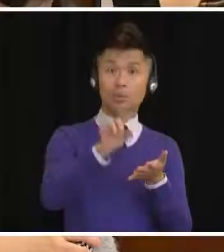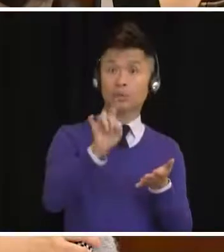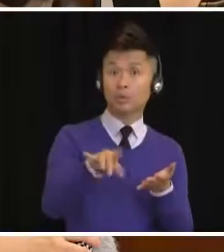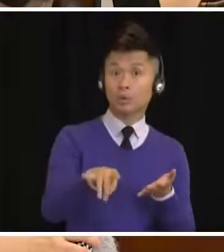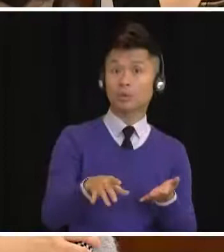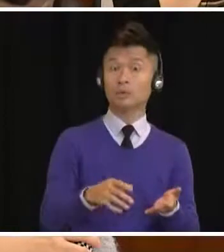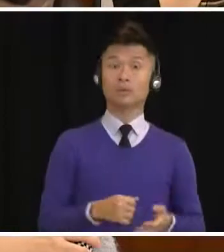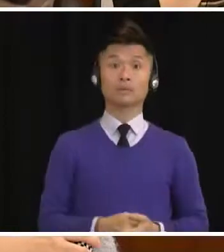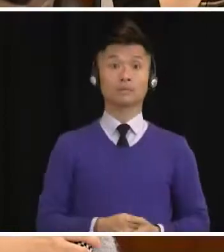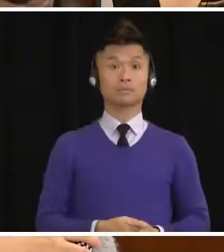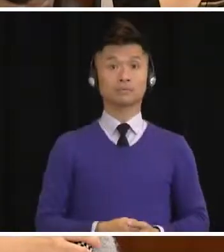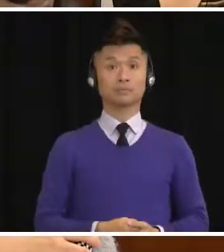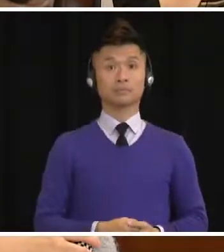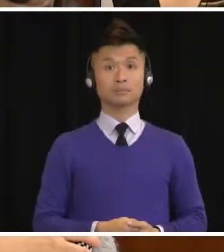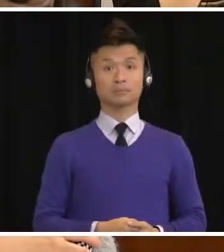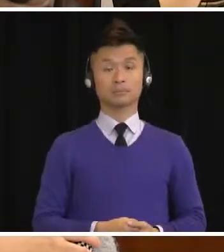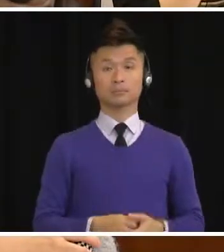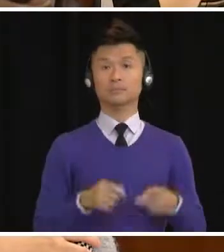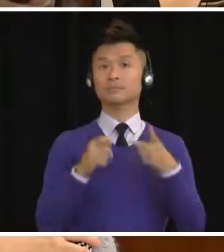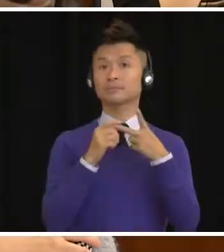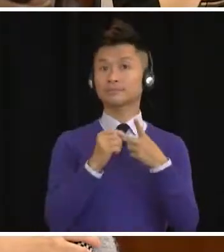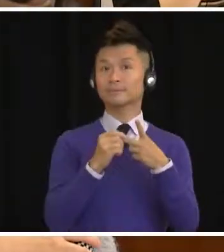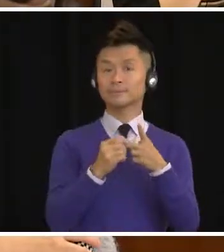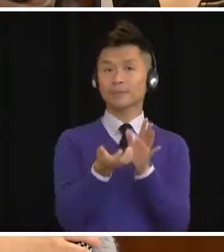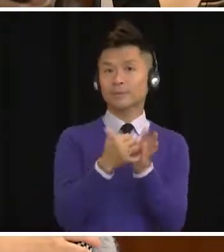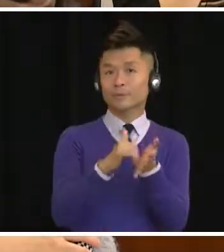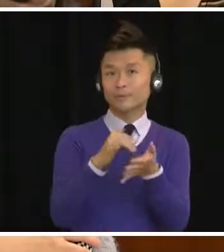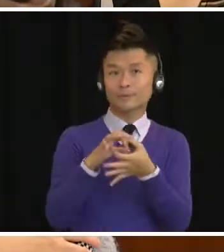The second question on budgeting